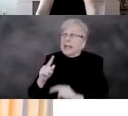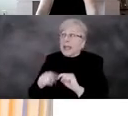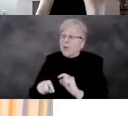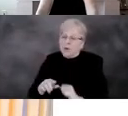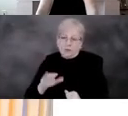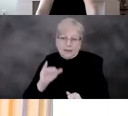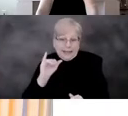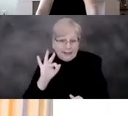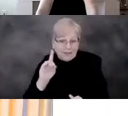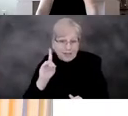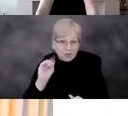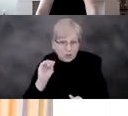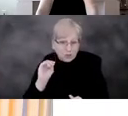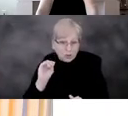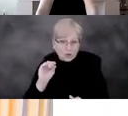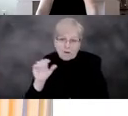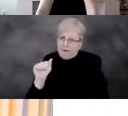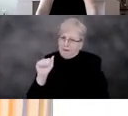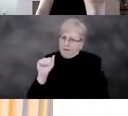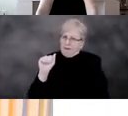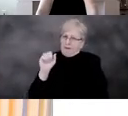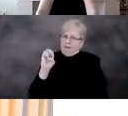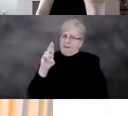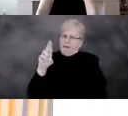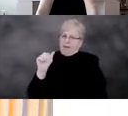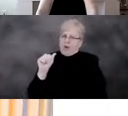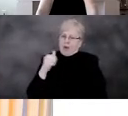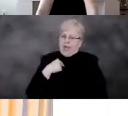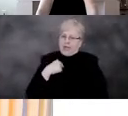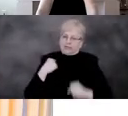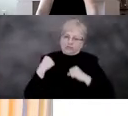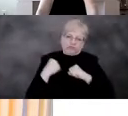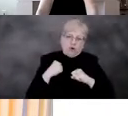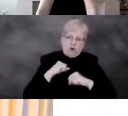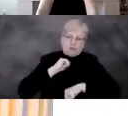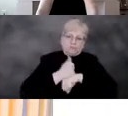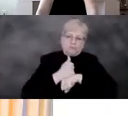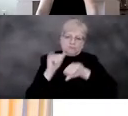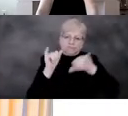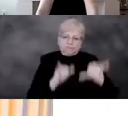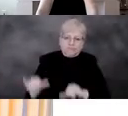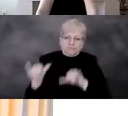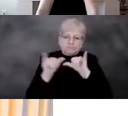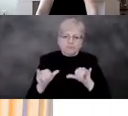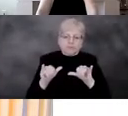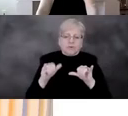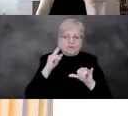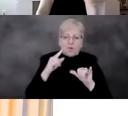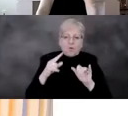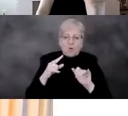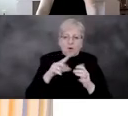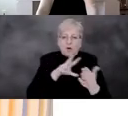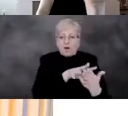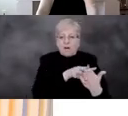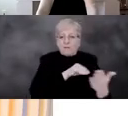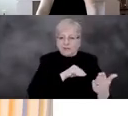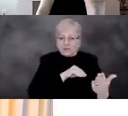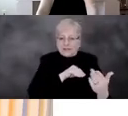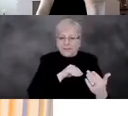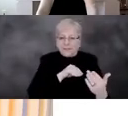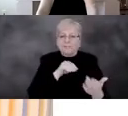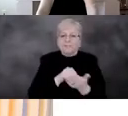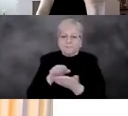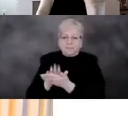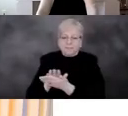ARA has very strong standards with respect to plagiarism, falsification,